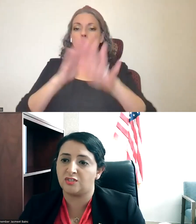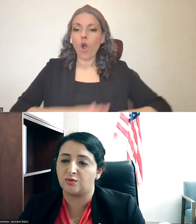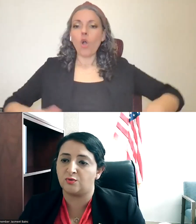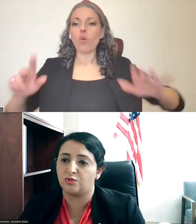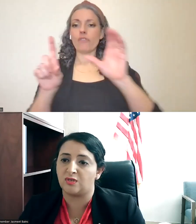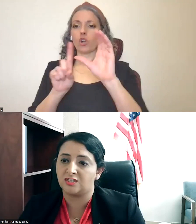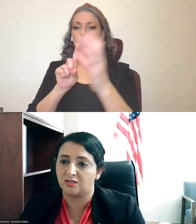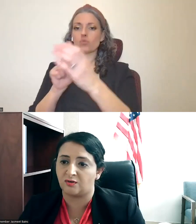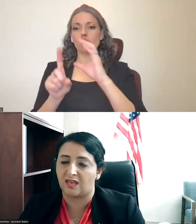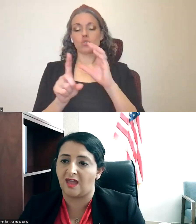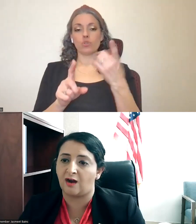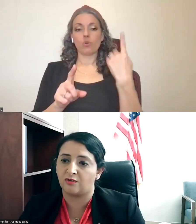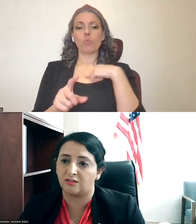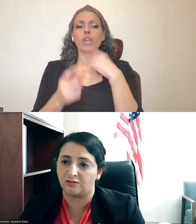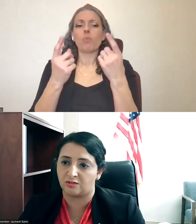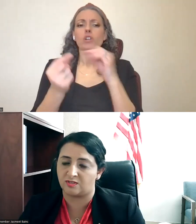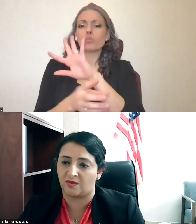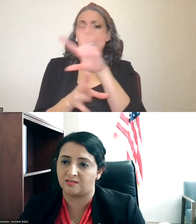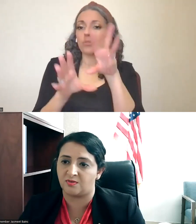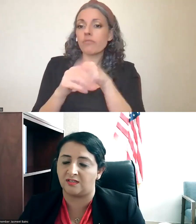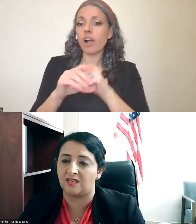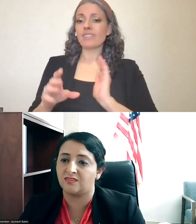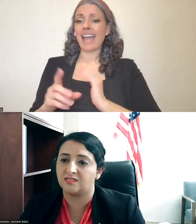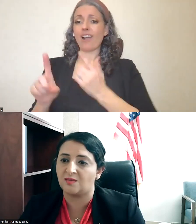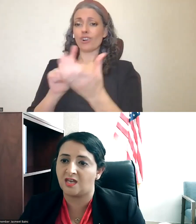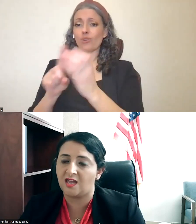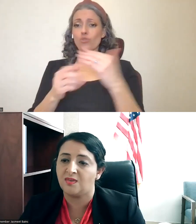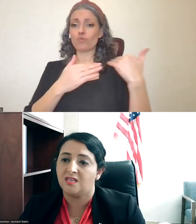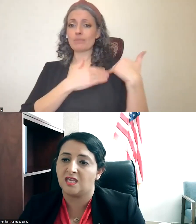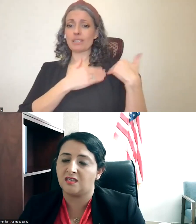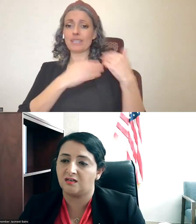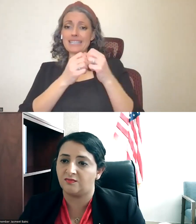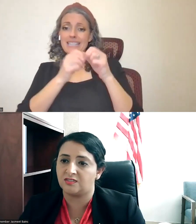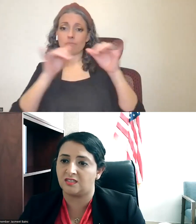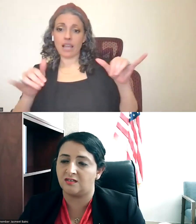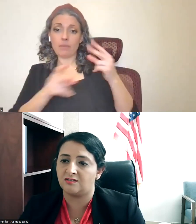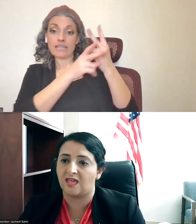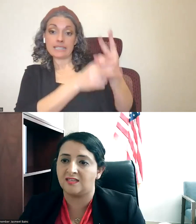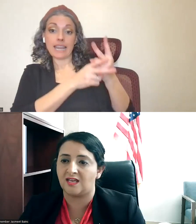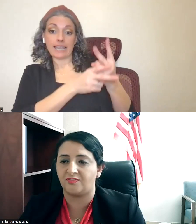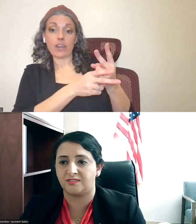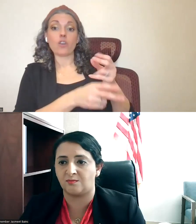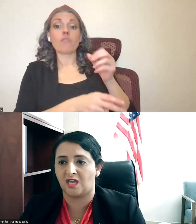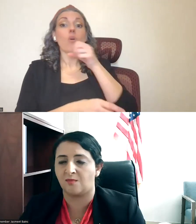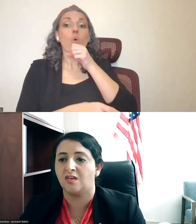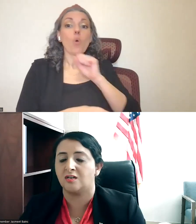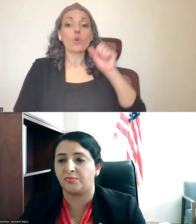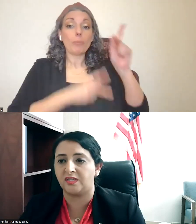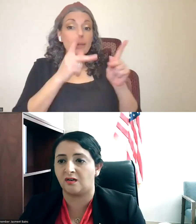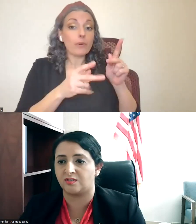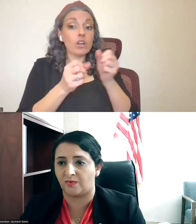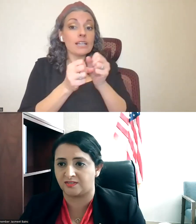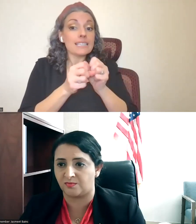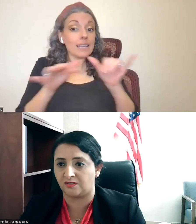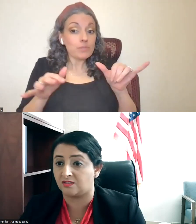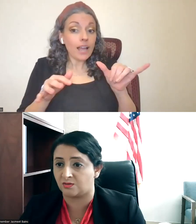do we do to integrate our culture responsibility at the same time, take care of our seniors, and at the same time, complete